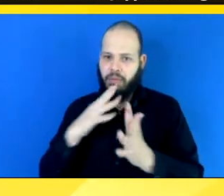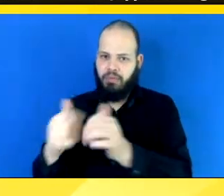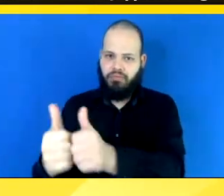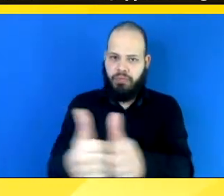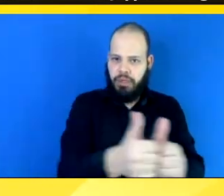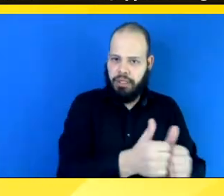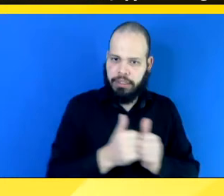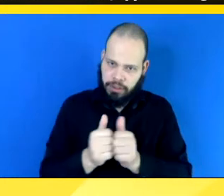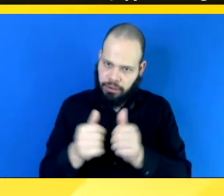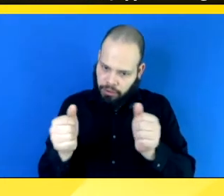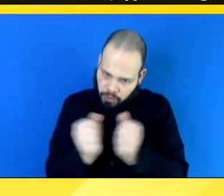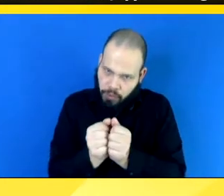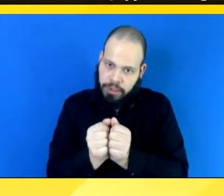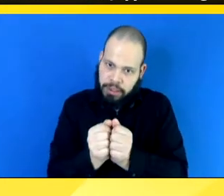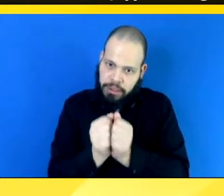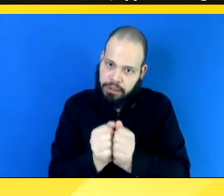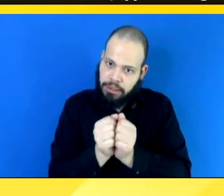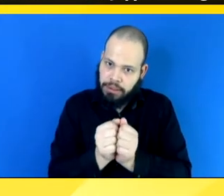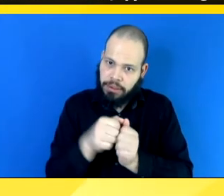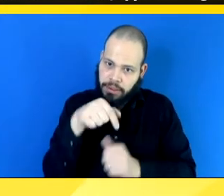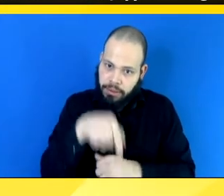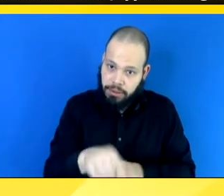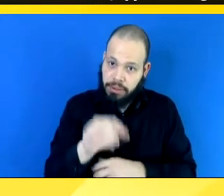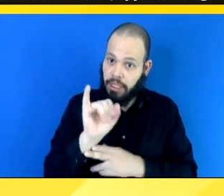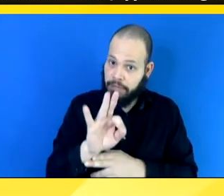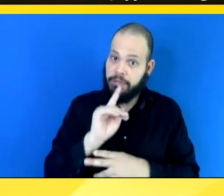That's right. If I have to come to Missouri,